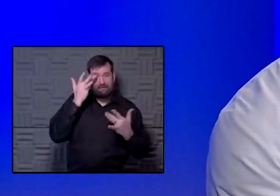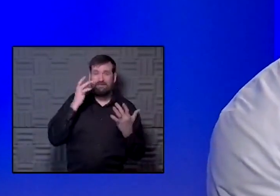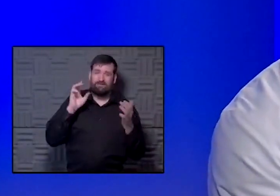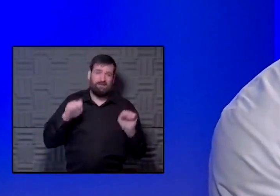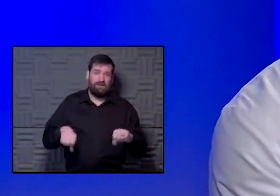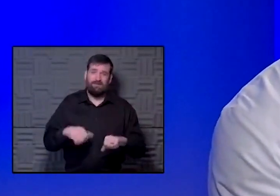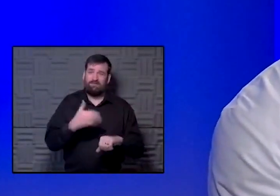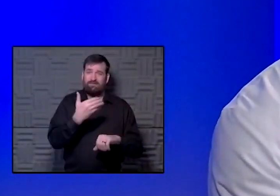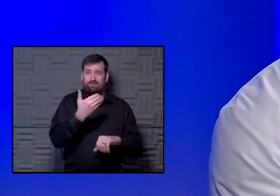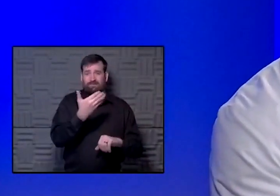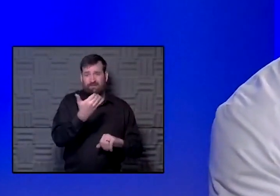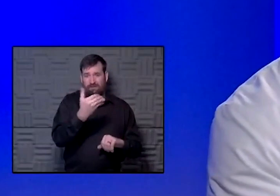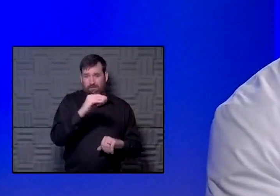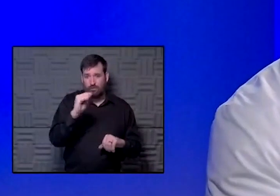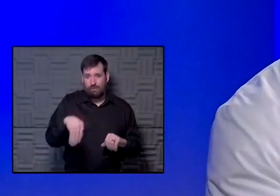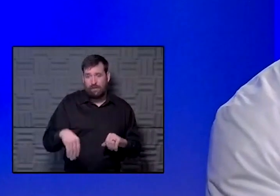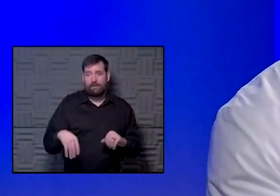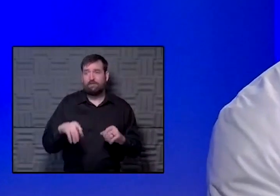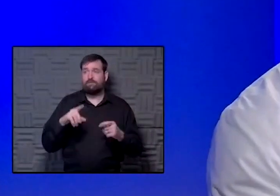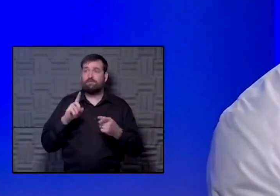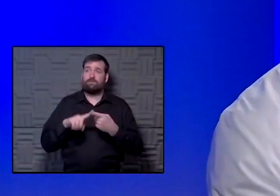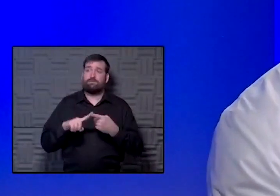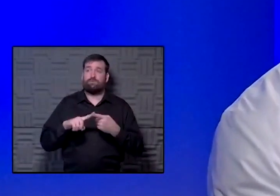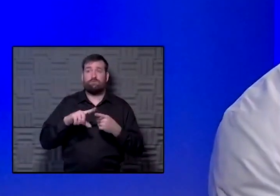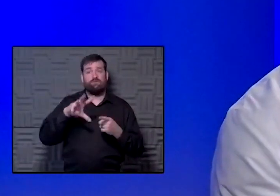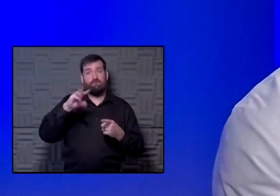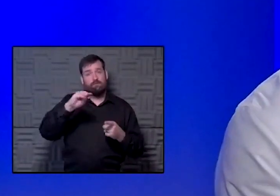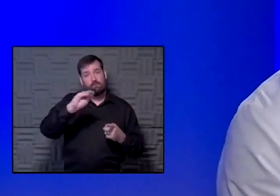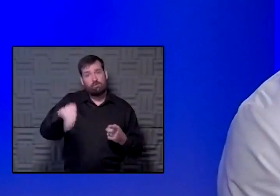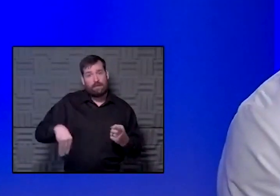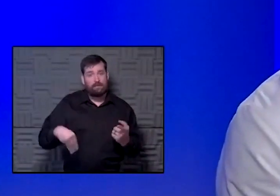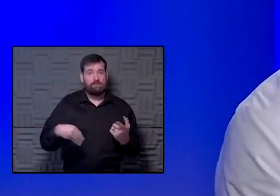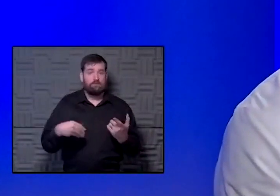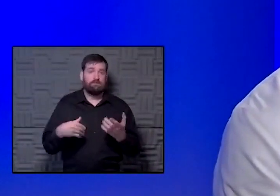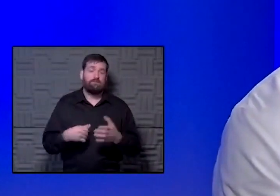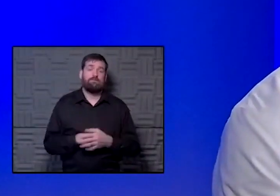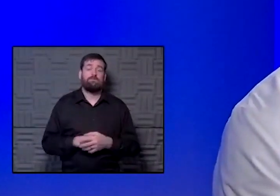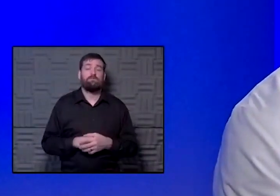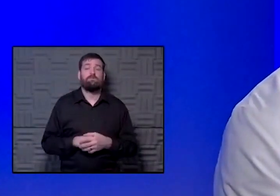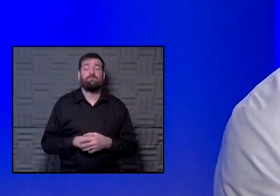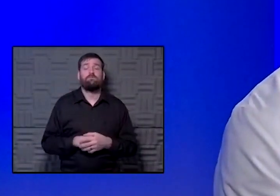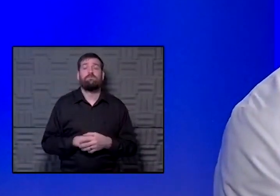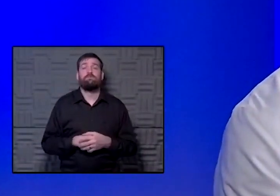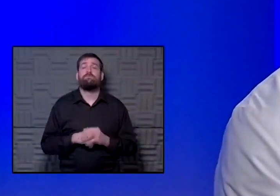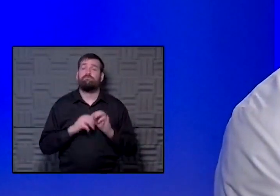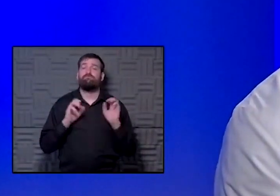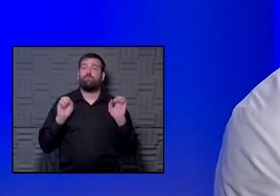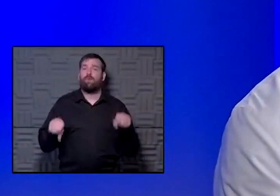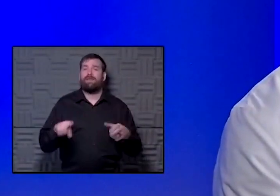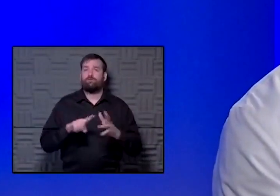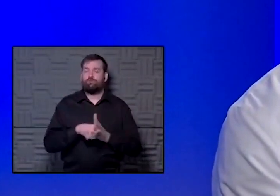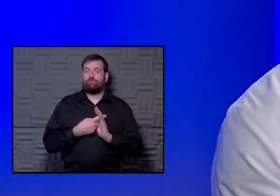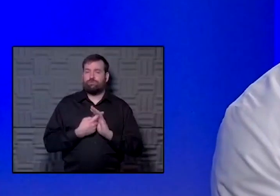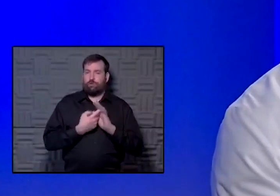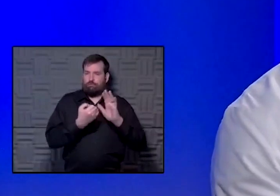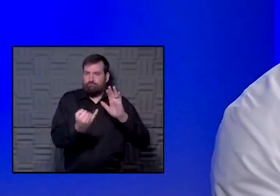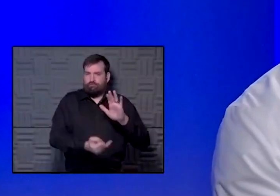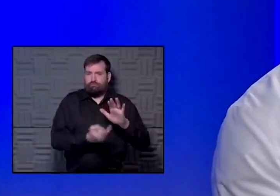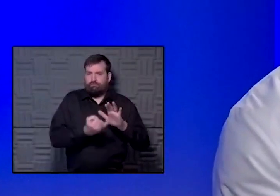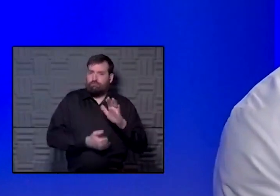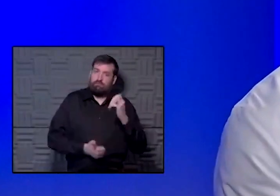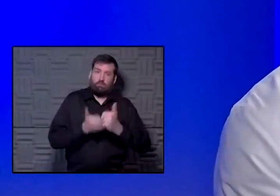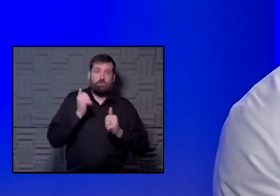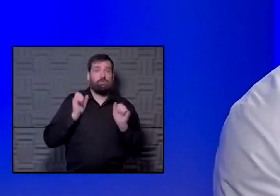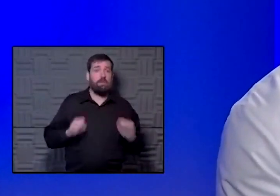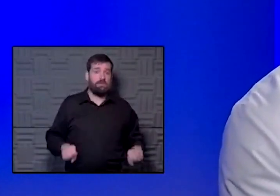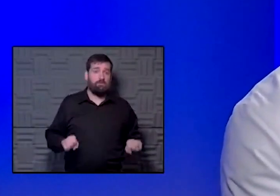from 15% to 50%. I think you can start isolating or quarantining as much as